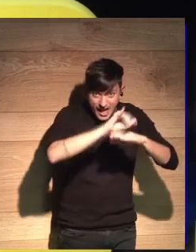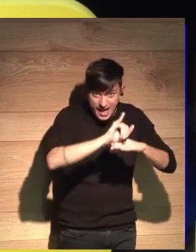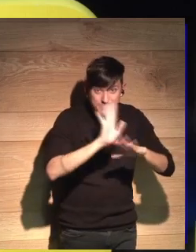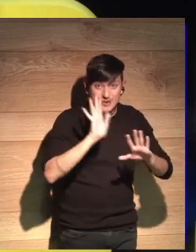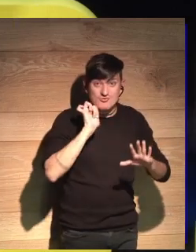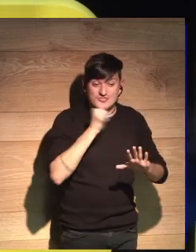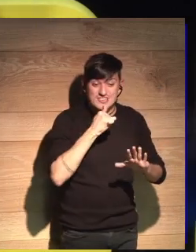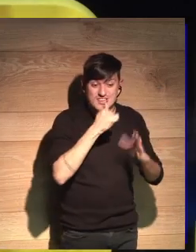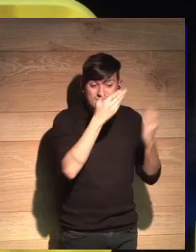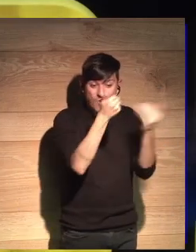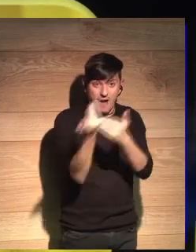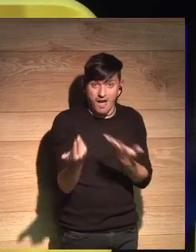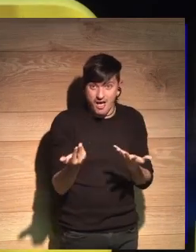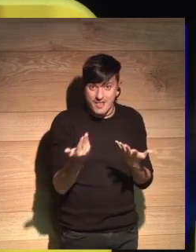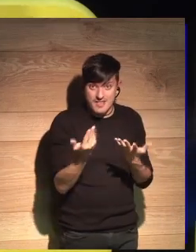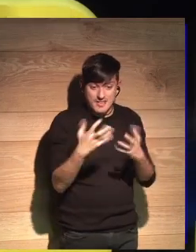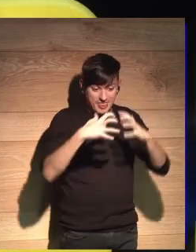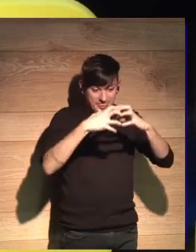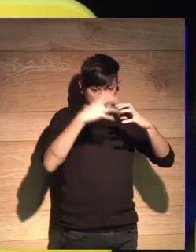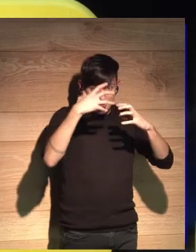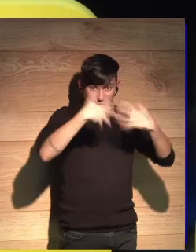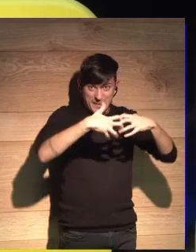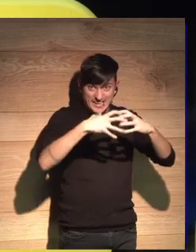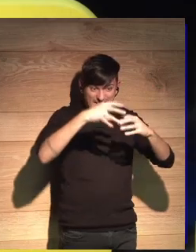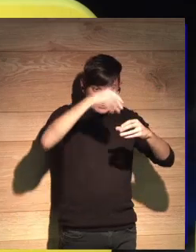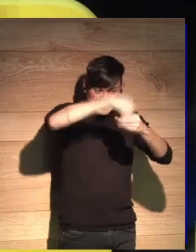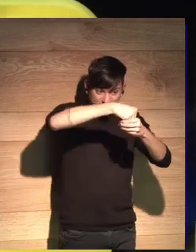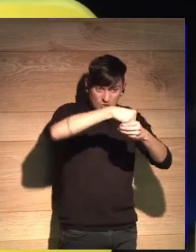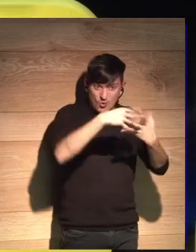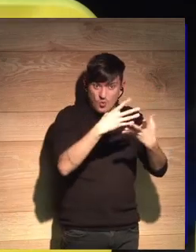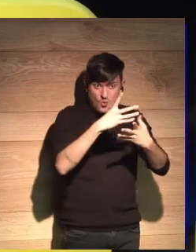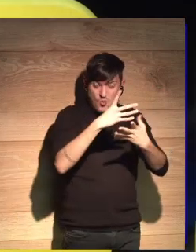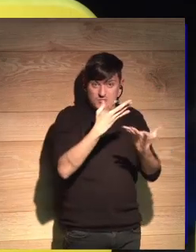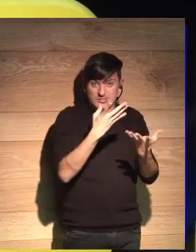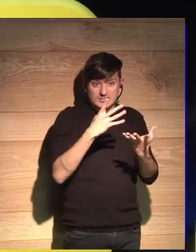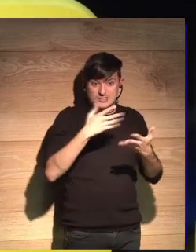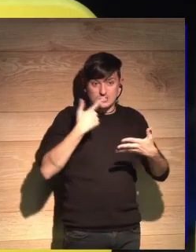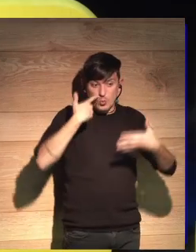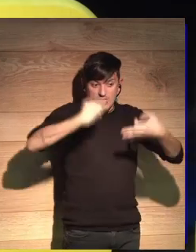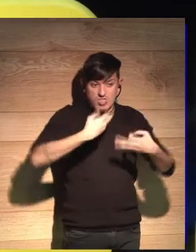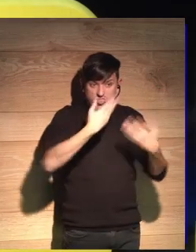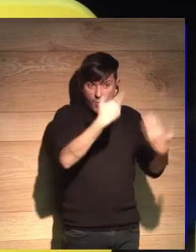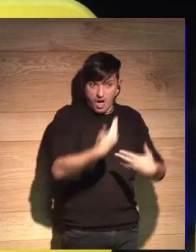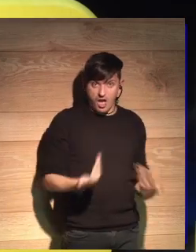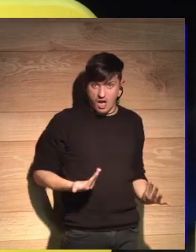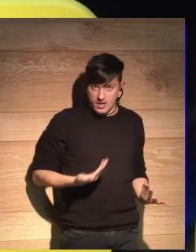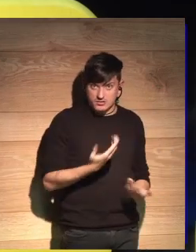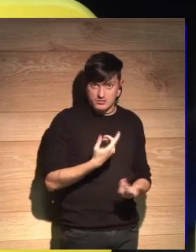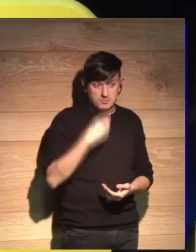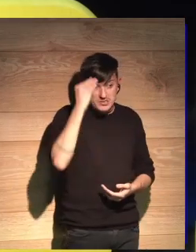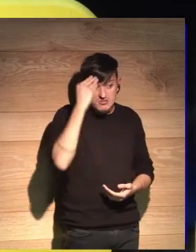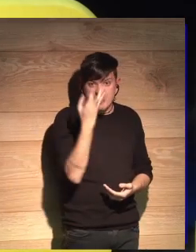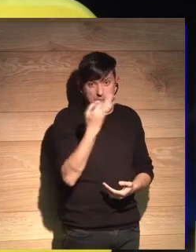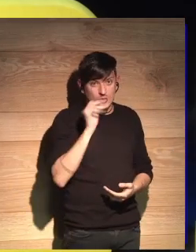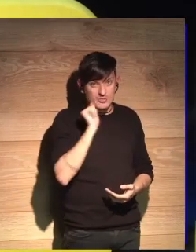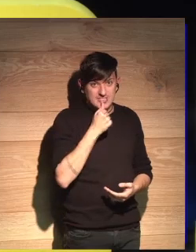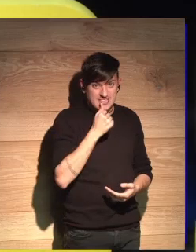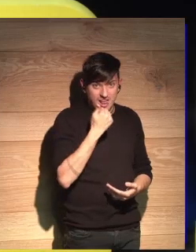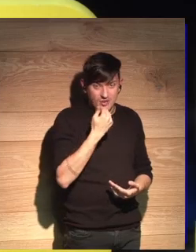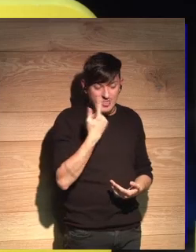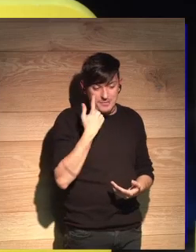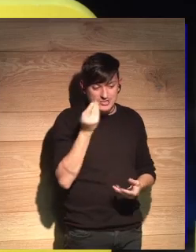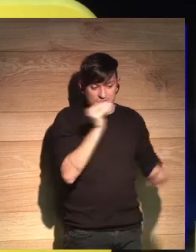bad computer security. I wouldn't want something with no password connected to my brain. We need to fix that. And it's a